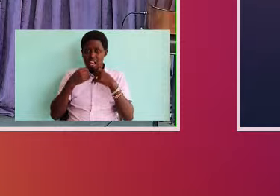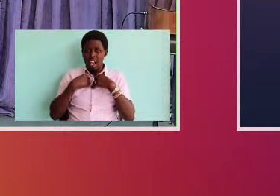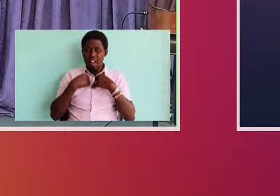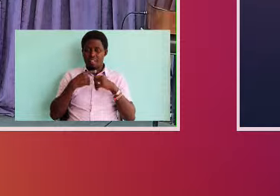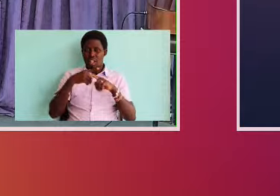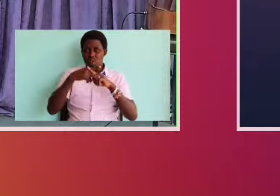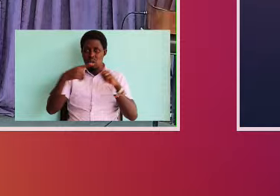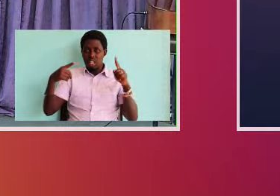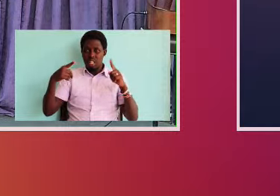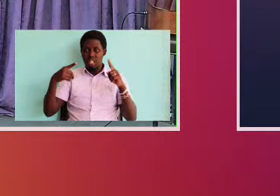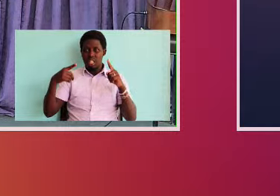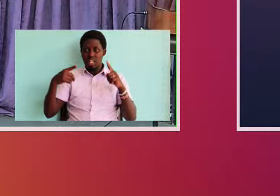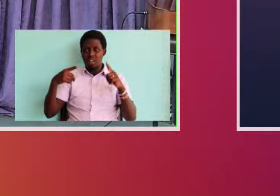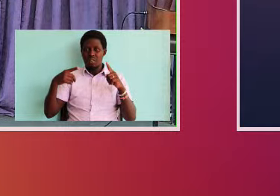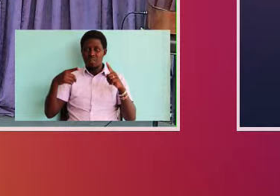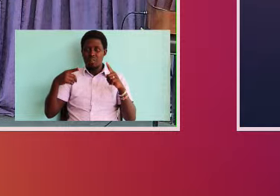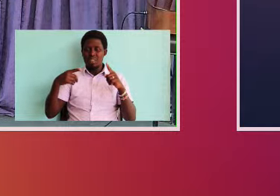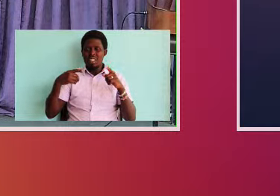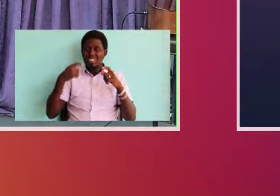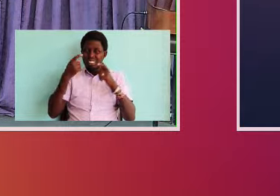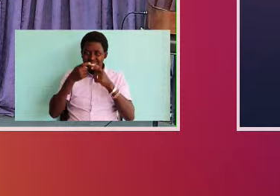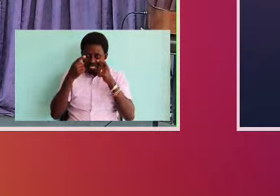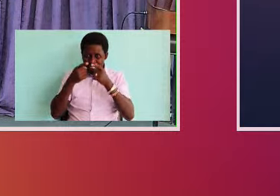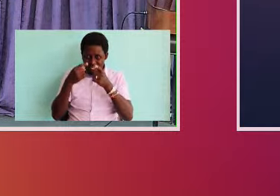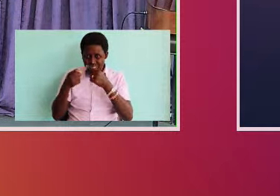Sin is crouching at your door.